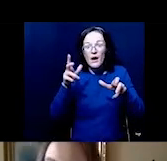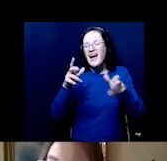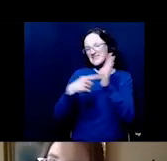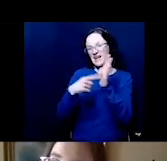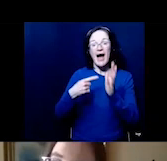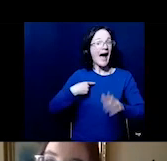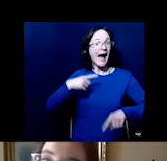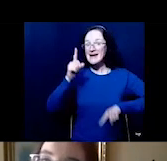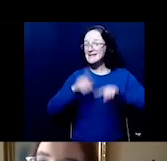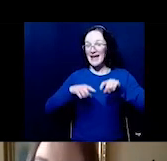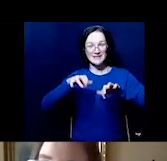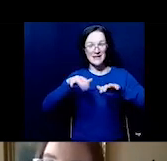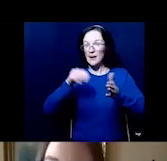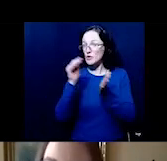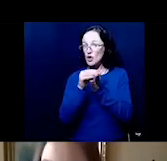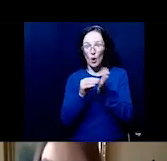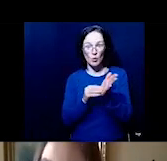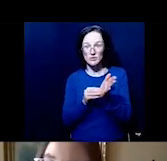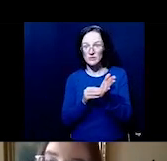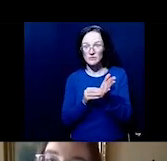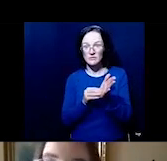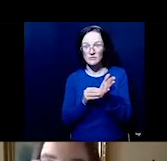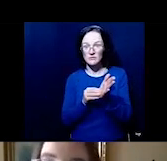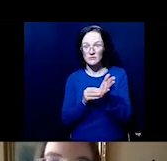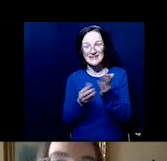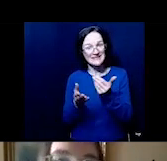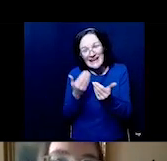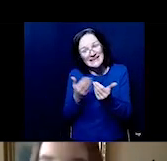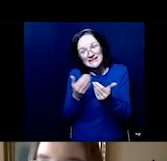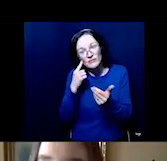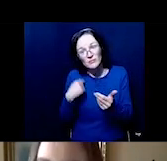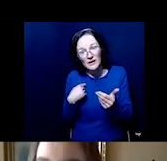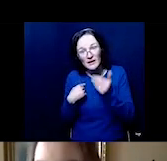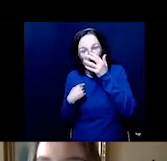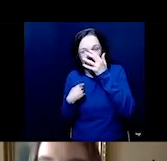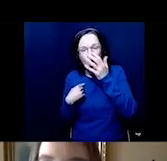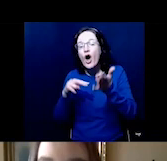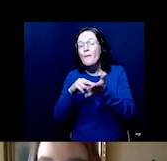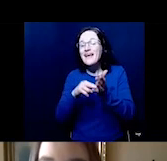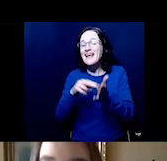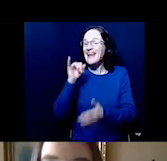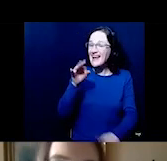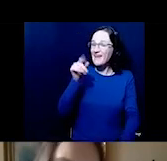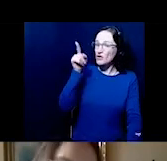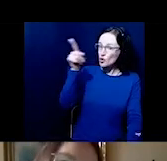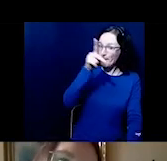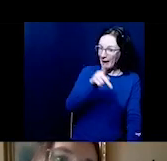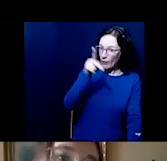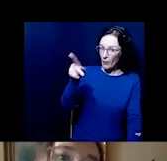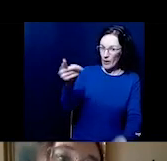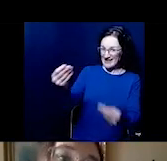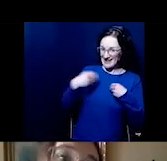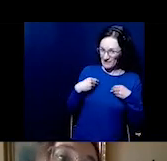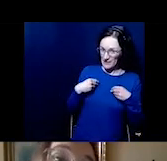would be cool to have my PowerPoint beforehand to be able to just write my notes on the PowerPoint. It's going to be less difficult, you know? So